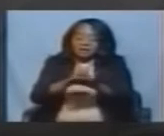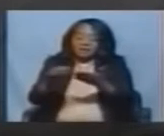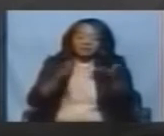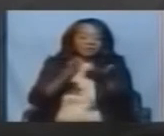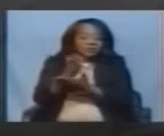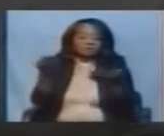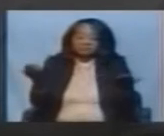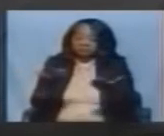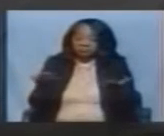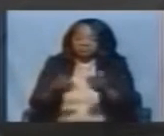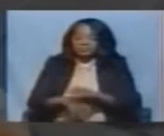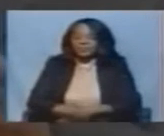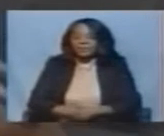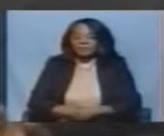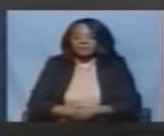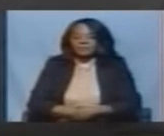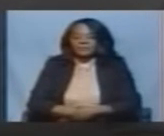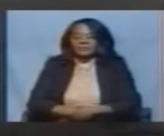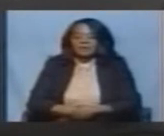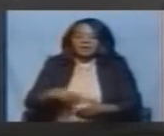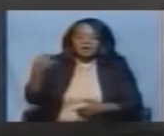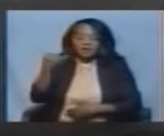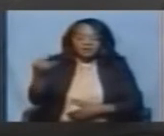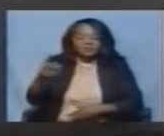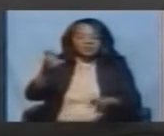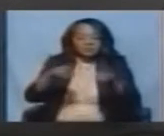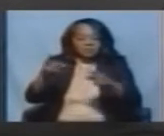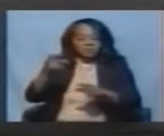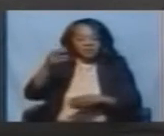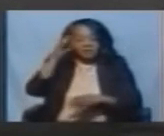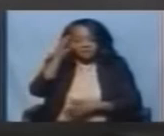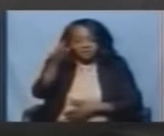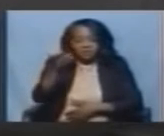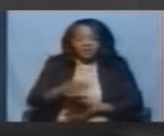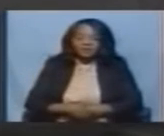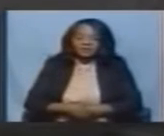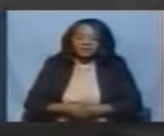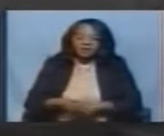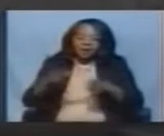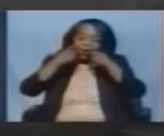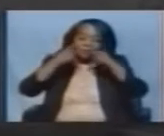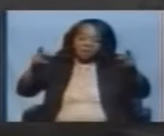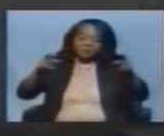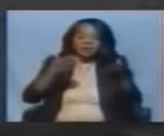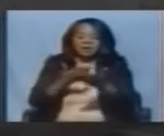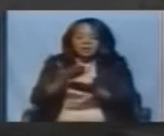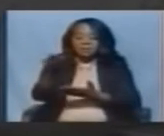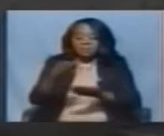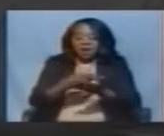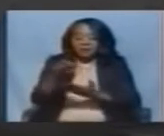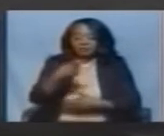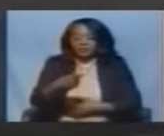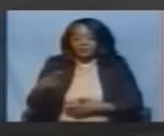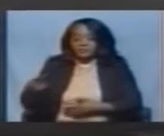only issue is that people are focused on public procurement, but there is more in public sector, in private